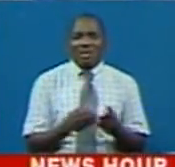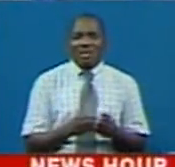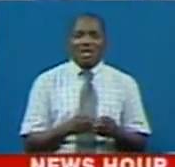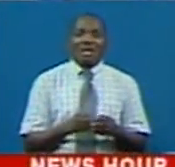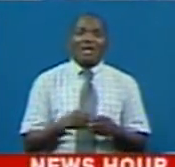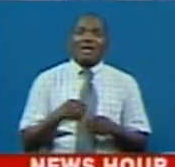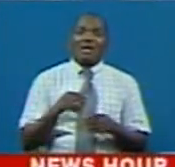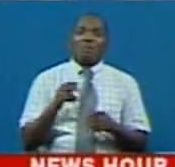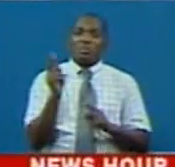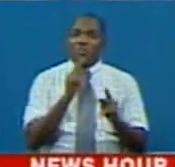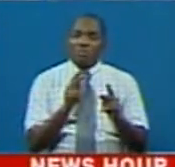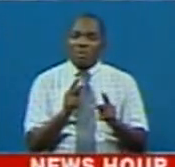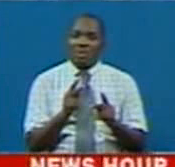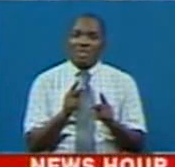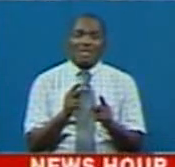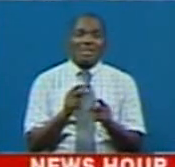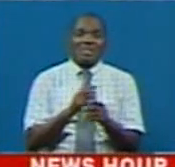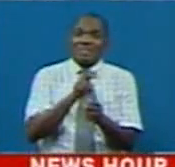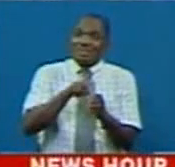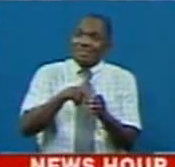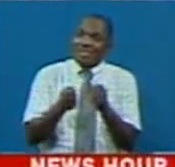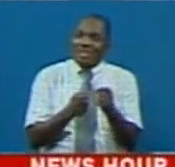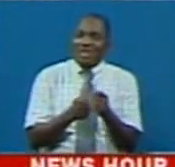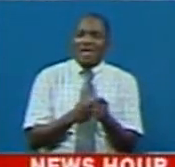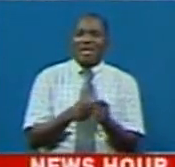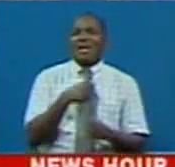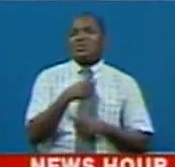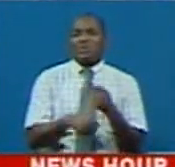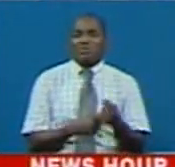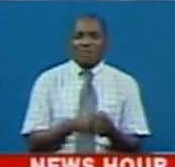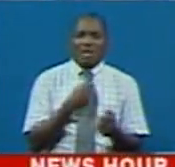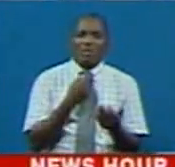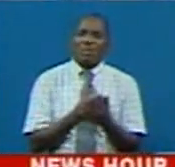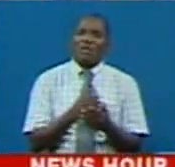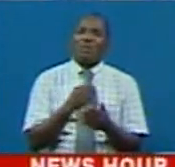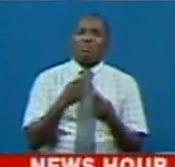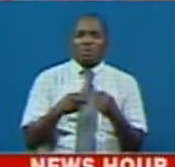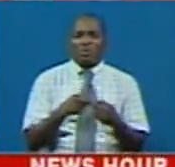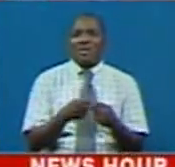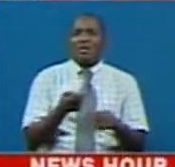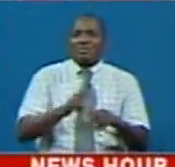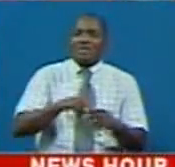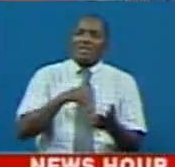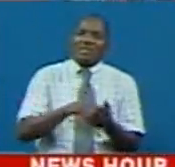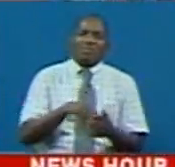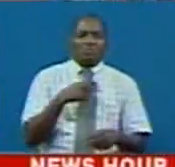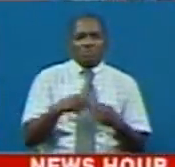more far can also, most of them, because can no one else have to pray for me, so I'm not high.